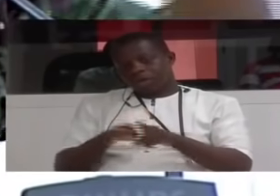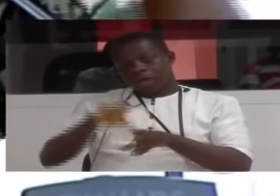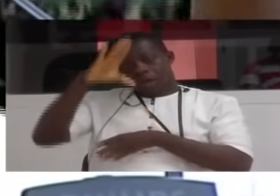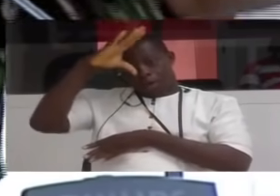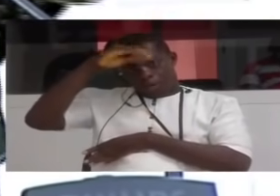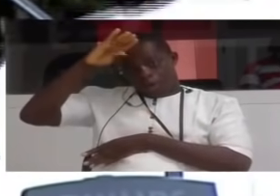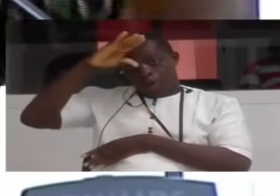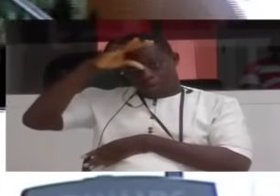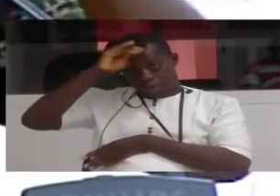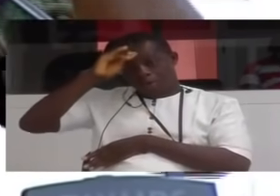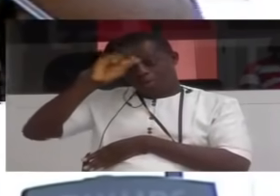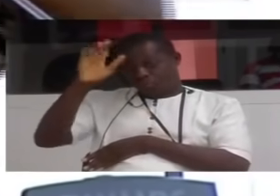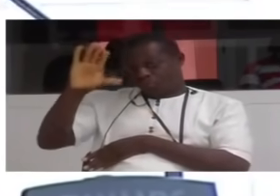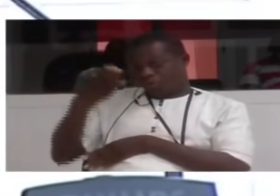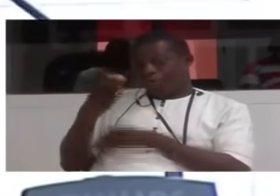night,